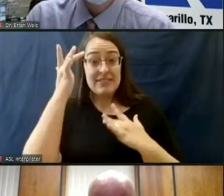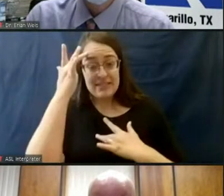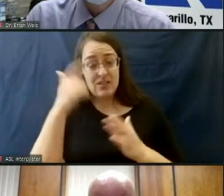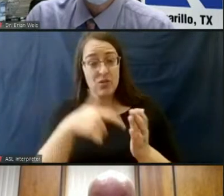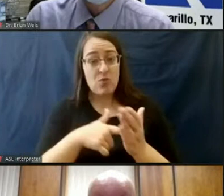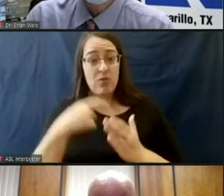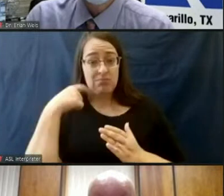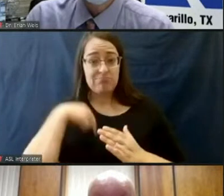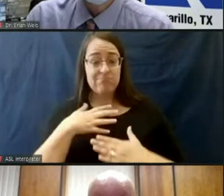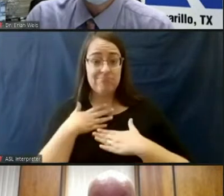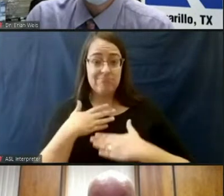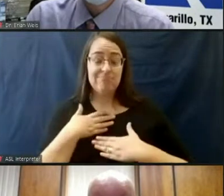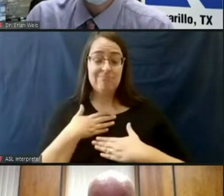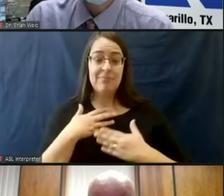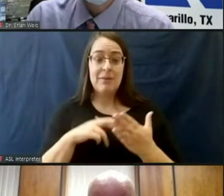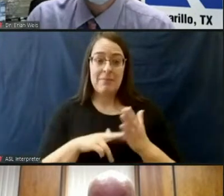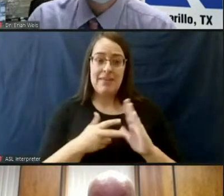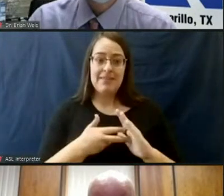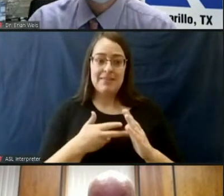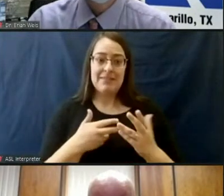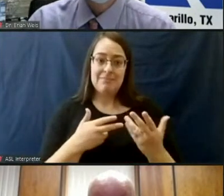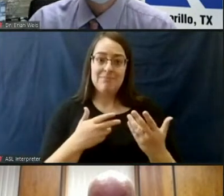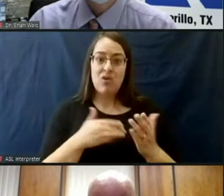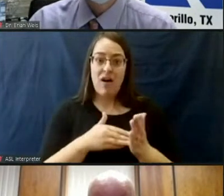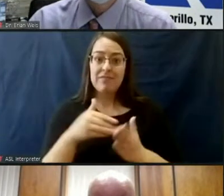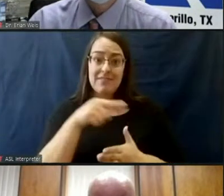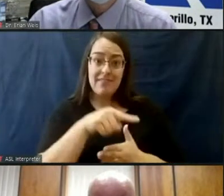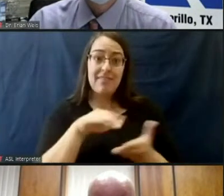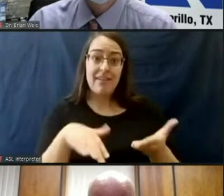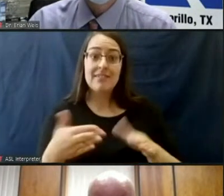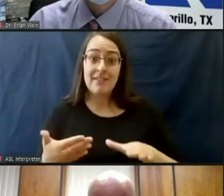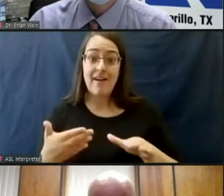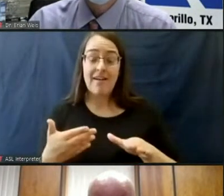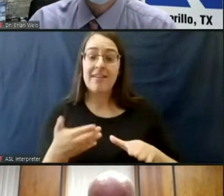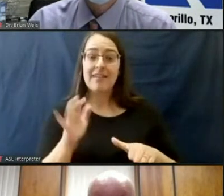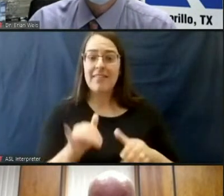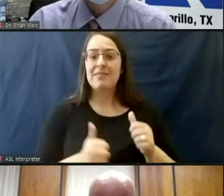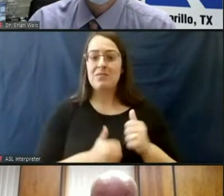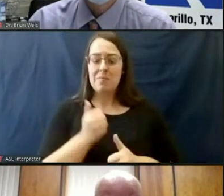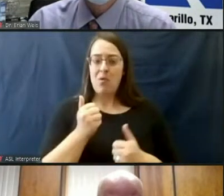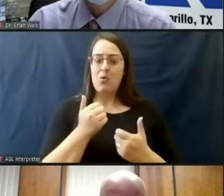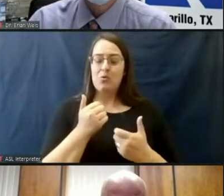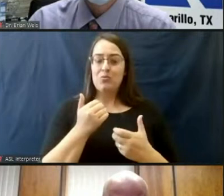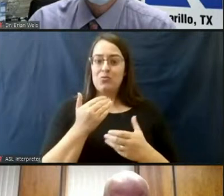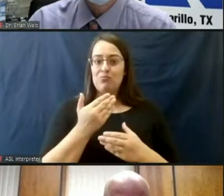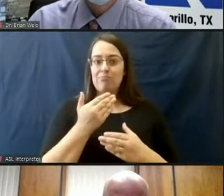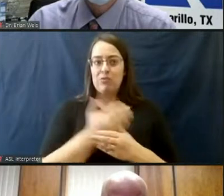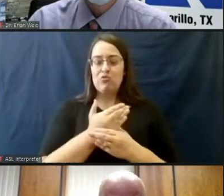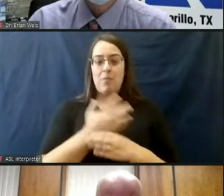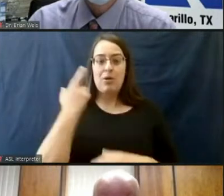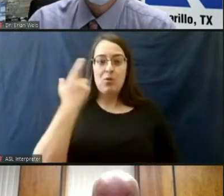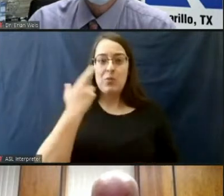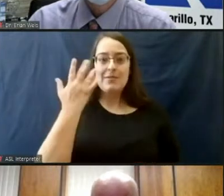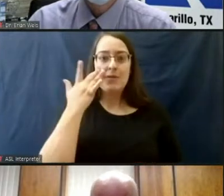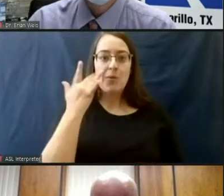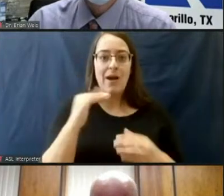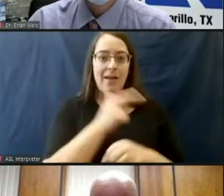to succumb to disease. And that is the most disturbing aspect of why the hospital numbers are not